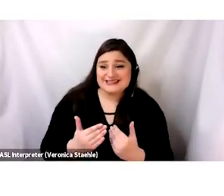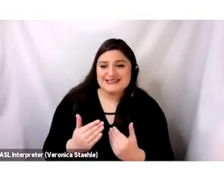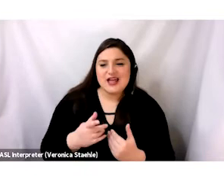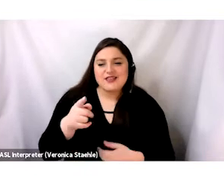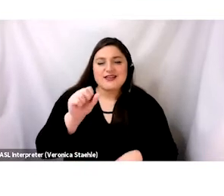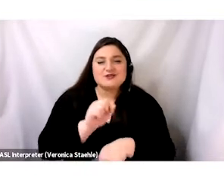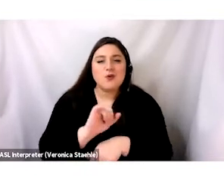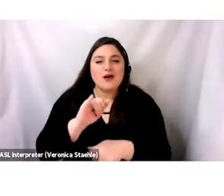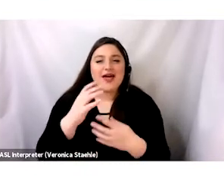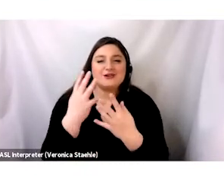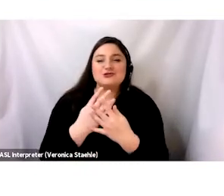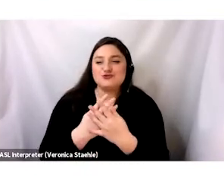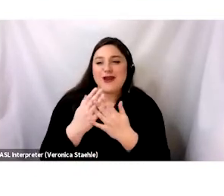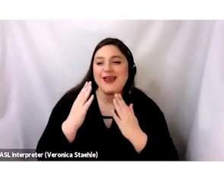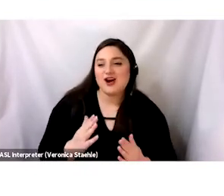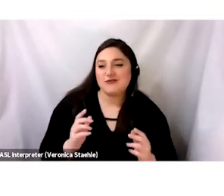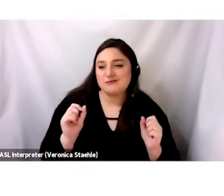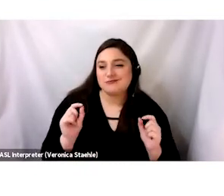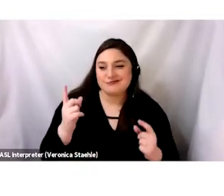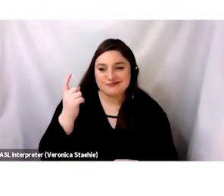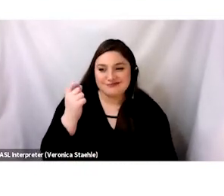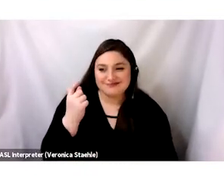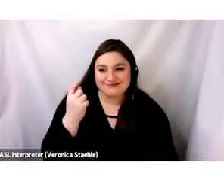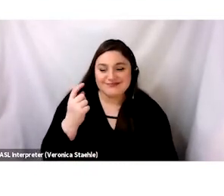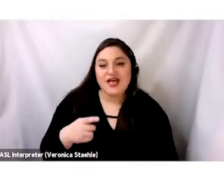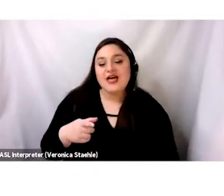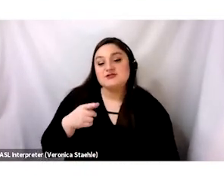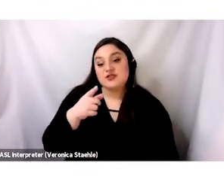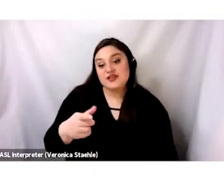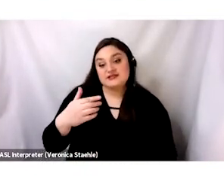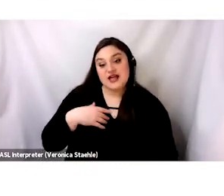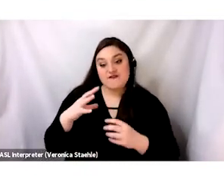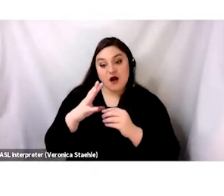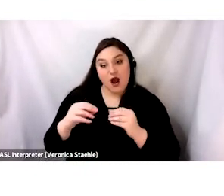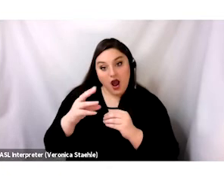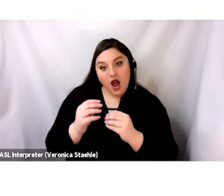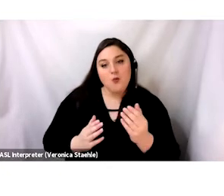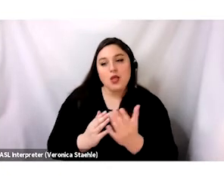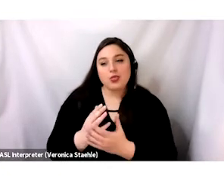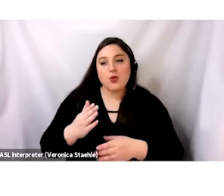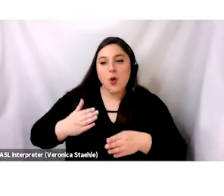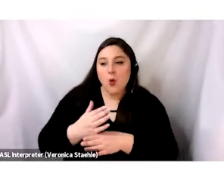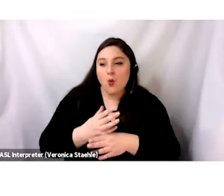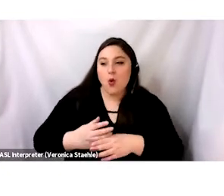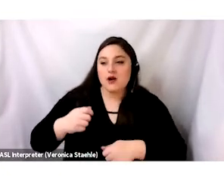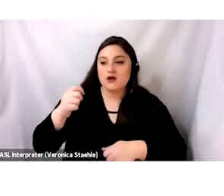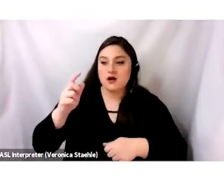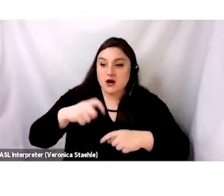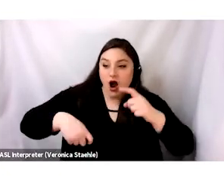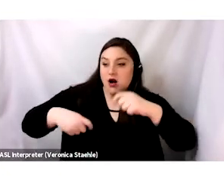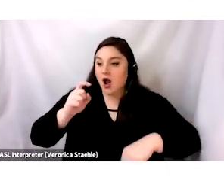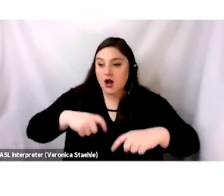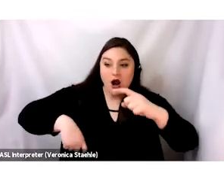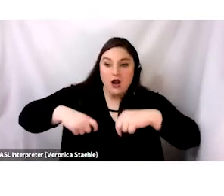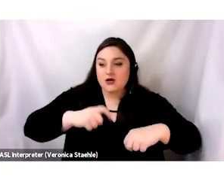strainer or a sieve. Cotton was run through a wooden drum that embedded with a series of hooks that caught the fibers and dragged them through